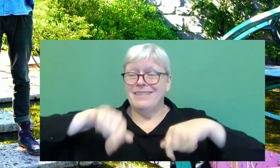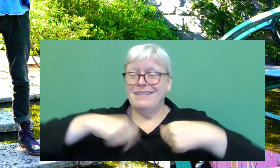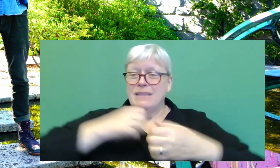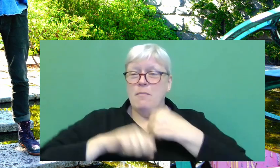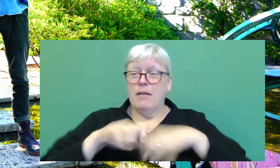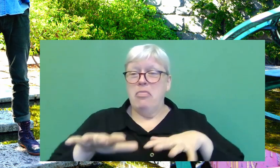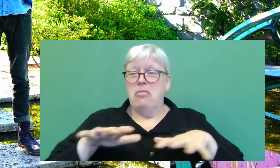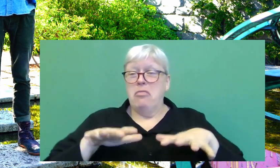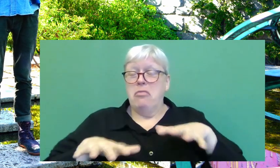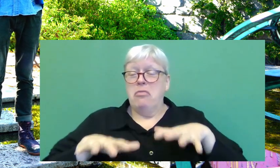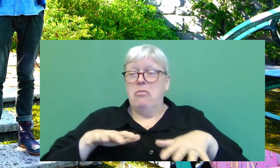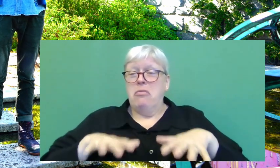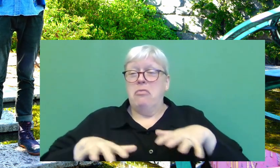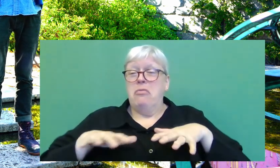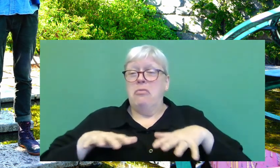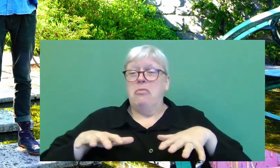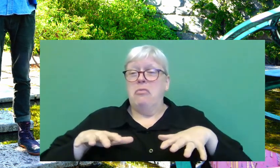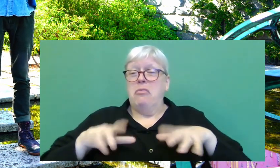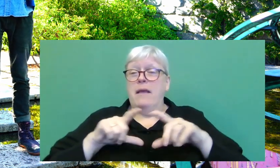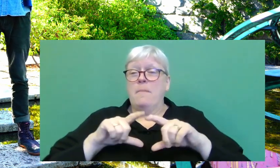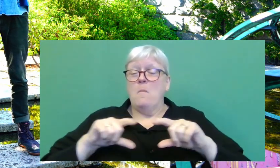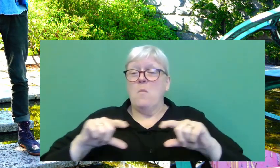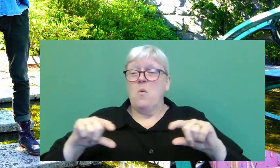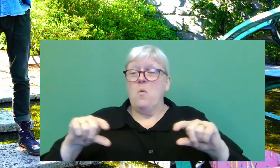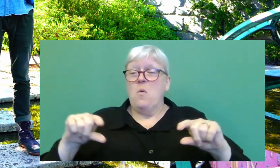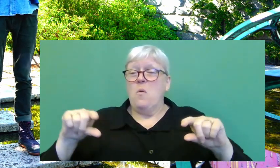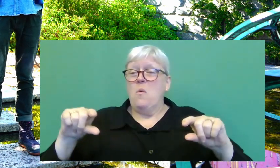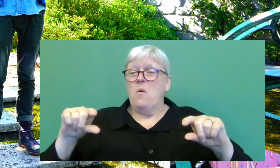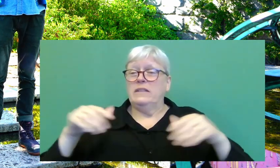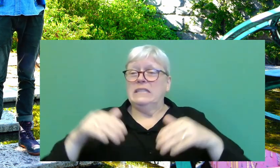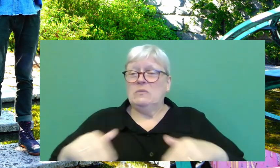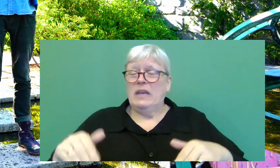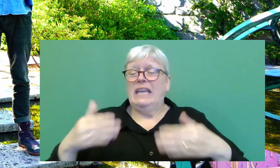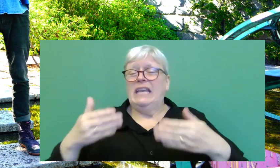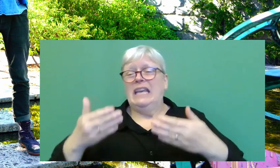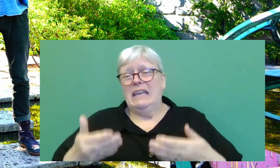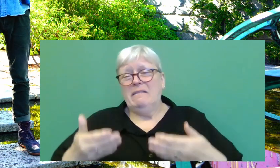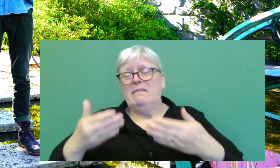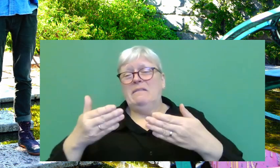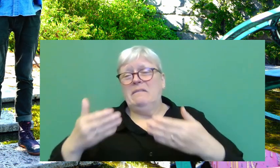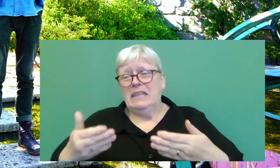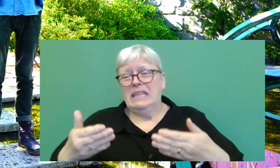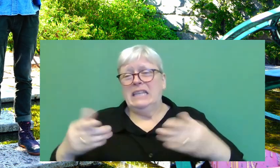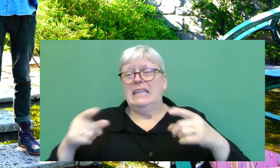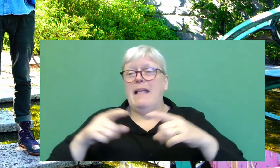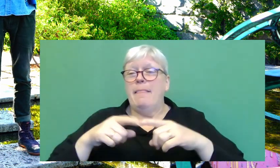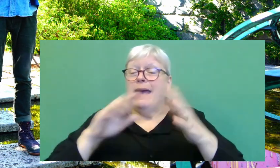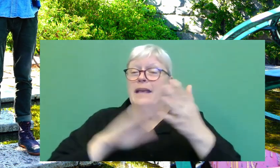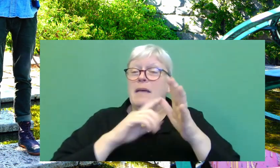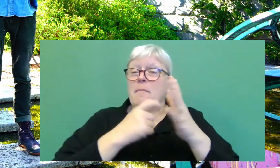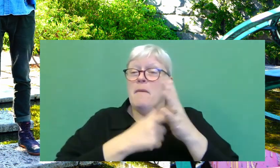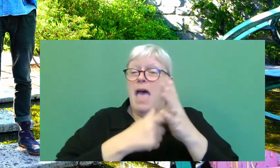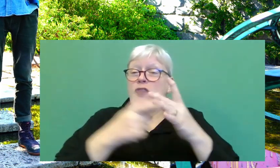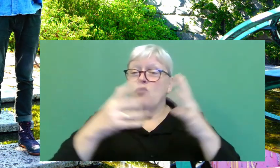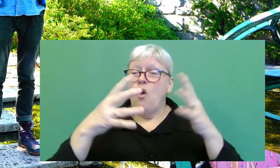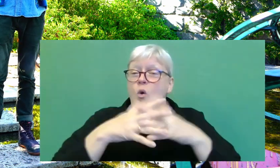carry an unnatural weight in them, as if the marrow is turning to lead. My gait too is off, like that bike with its bent